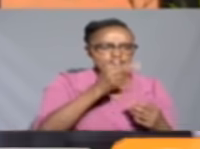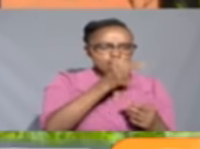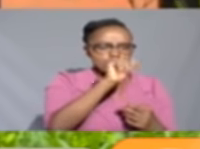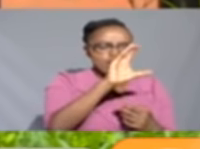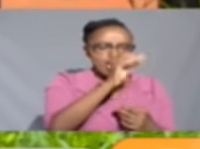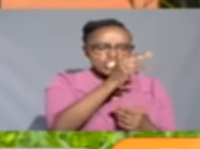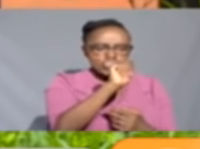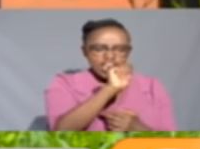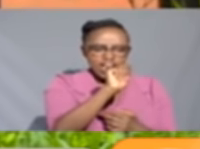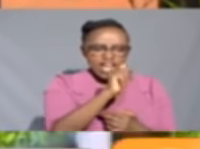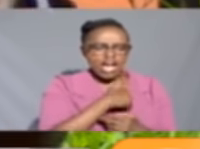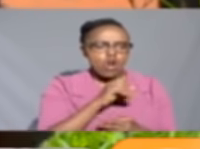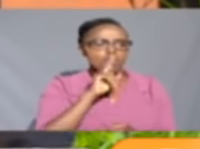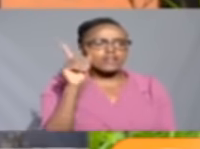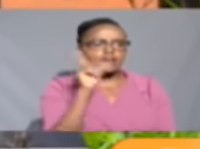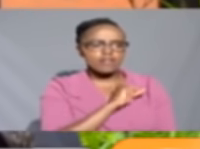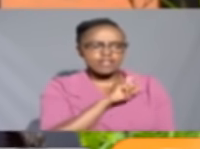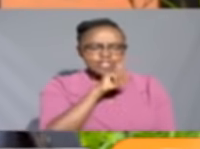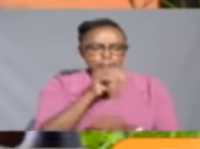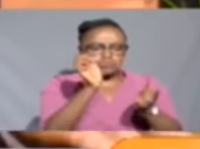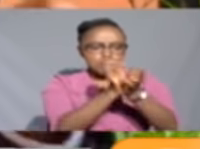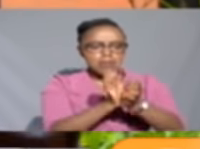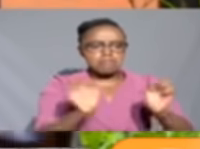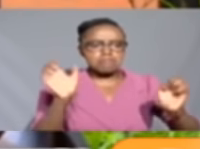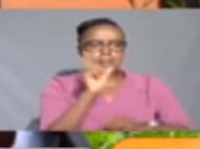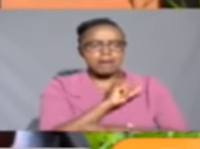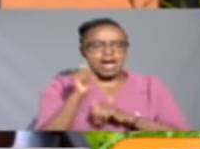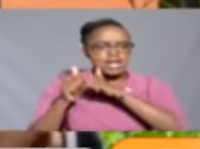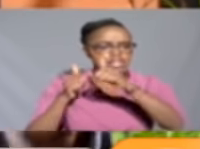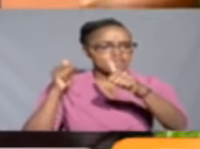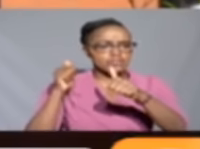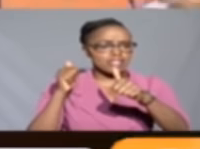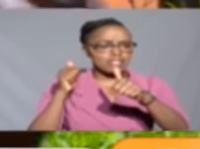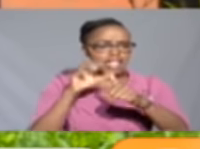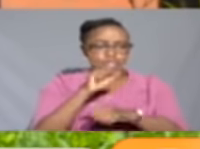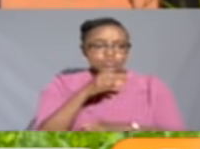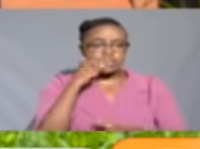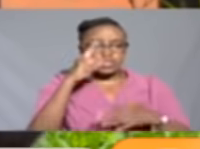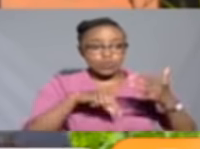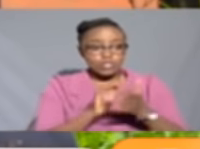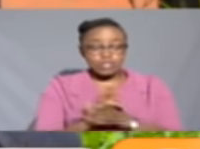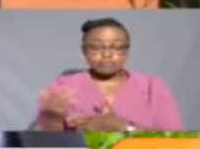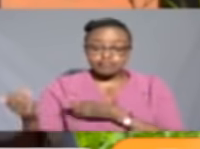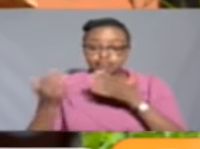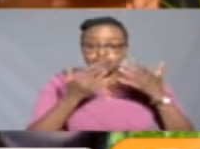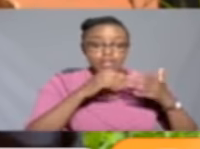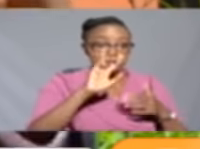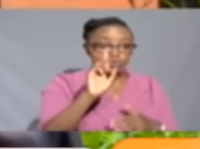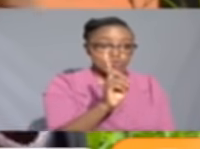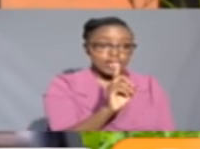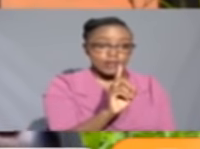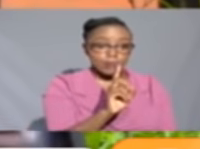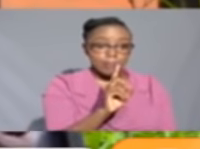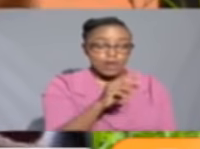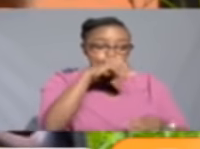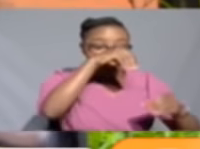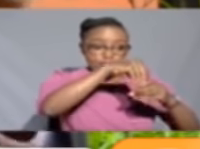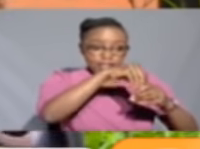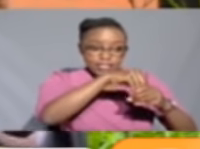had already ordered that I should be released and they had refused. So he said, take him to Nairobi